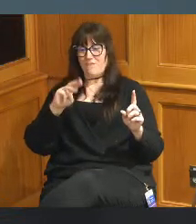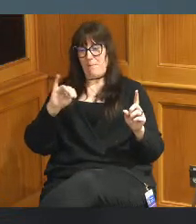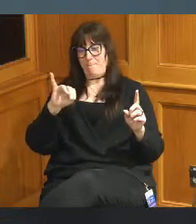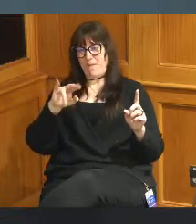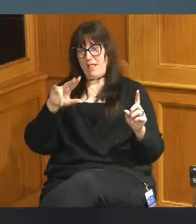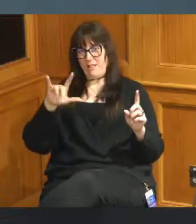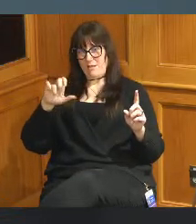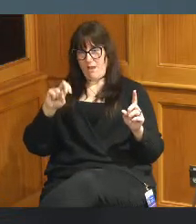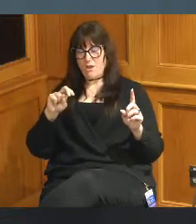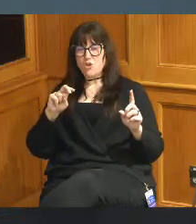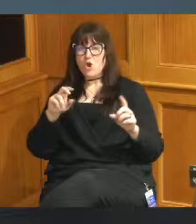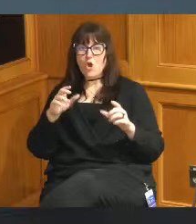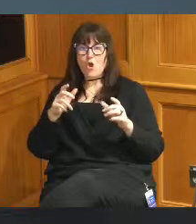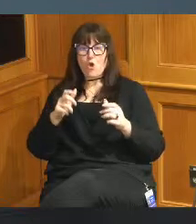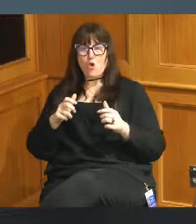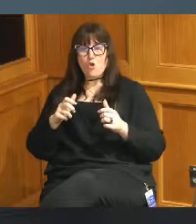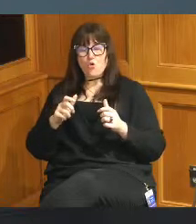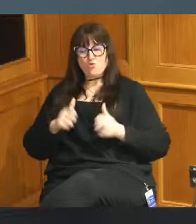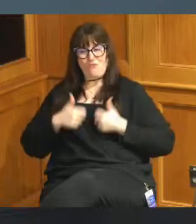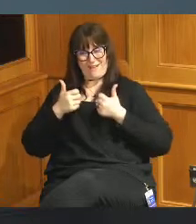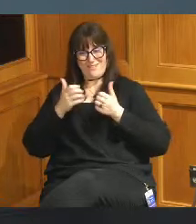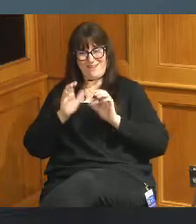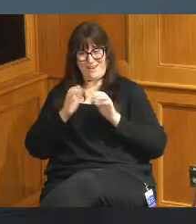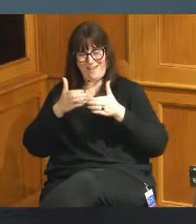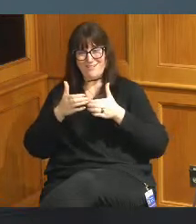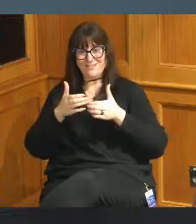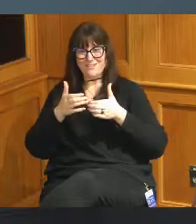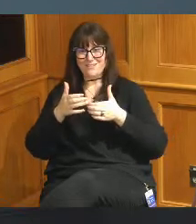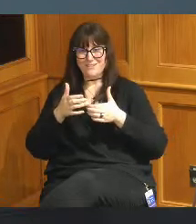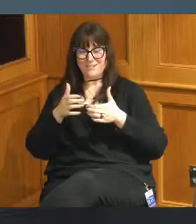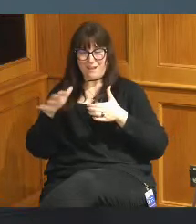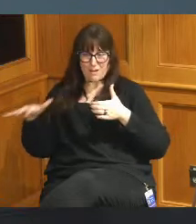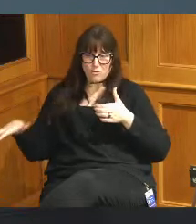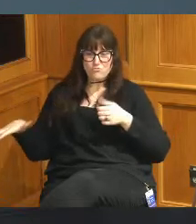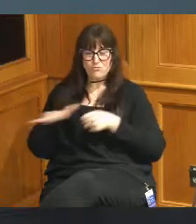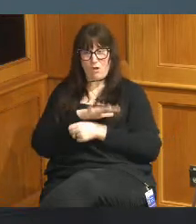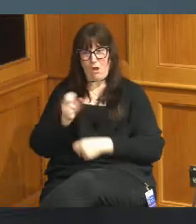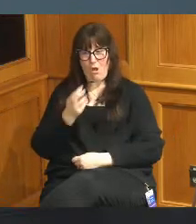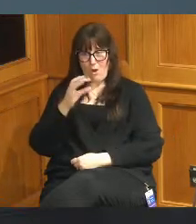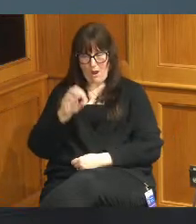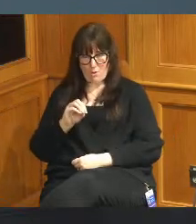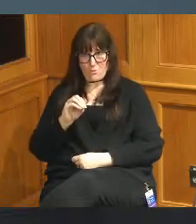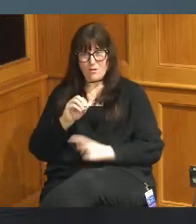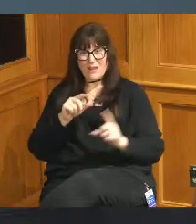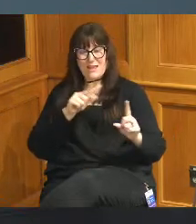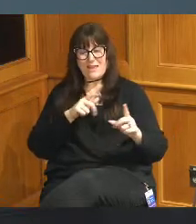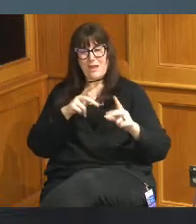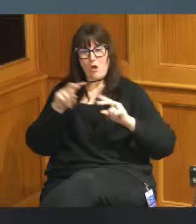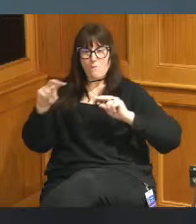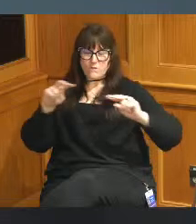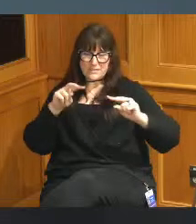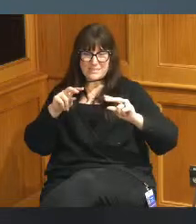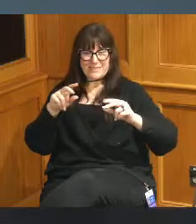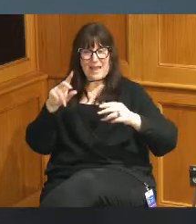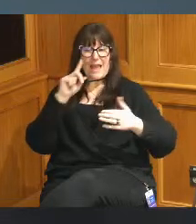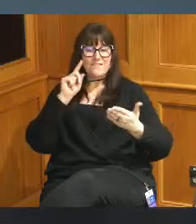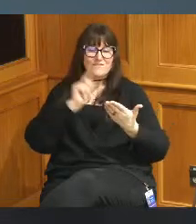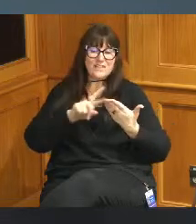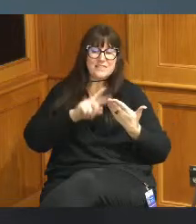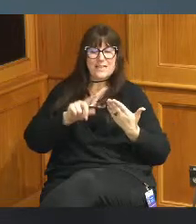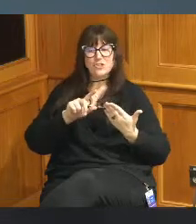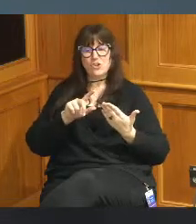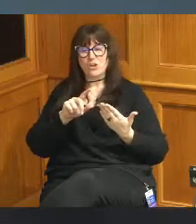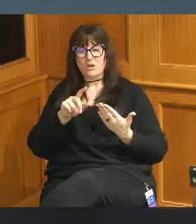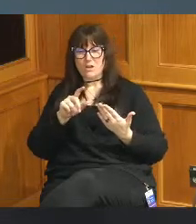residents in 48 of the 88 counties in Ohio. Parker oversees the investigation and litigation of all